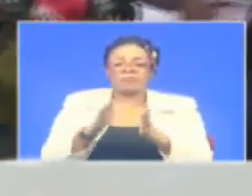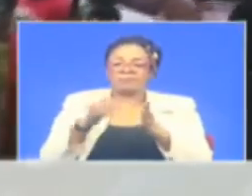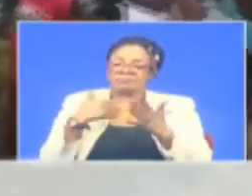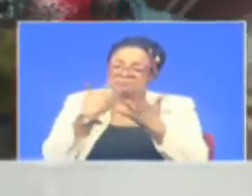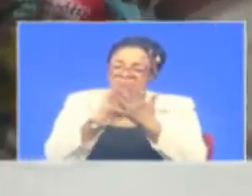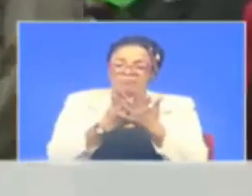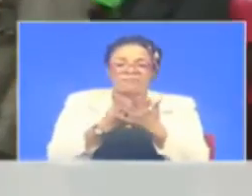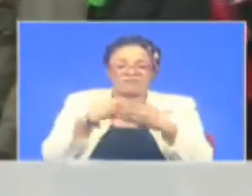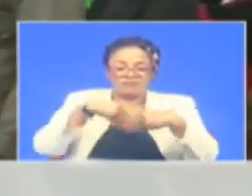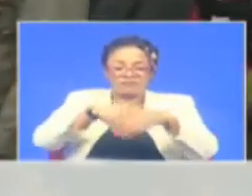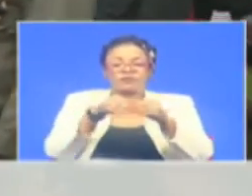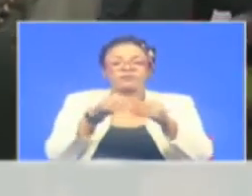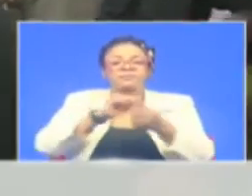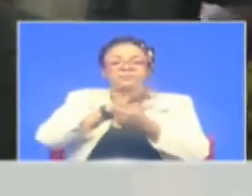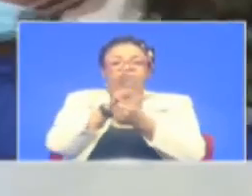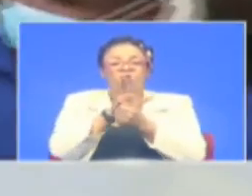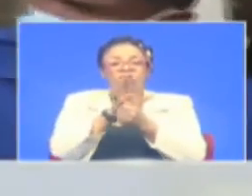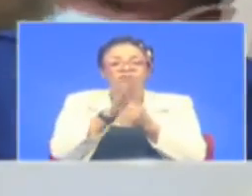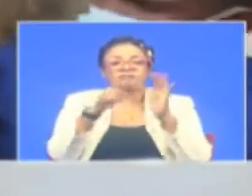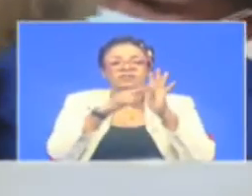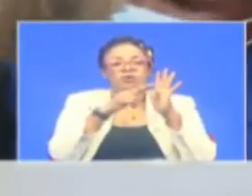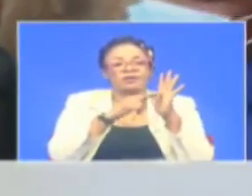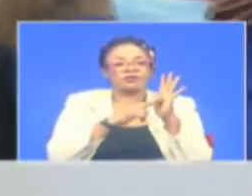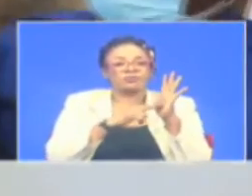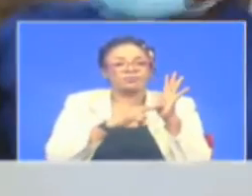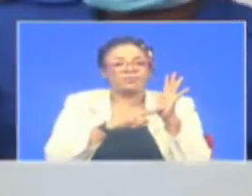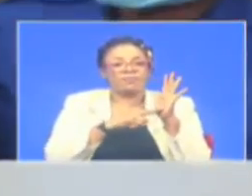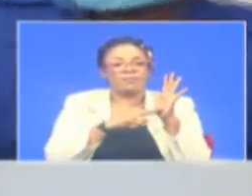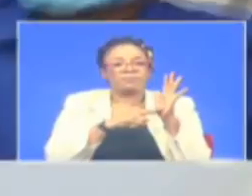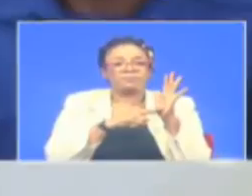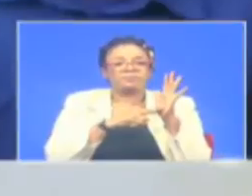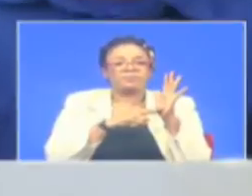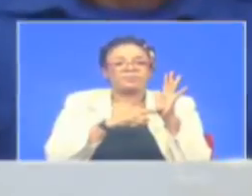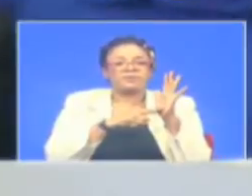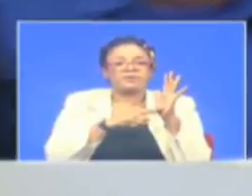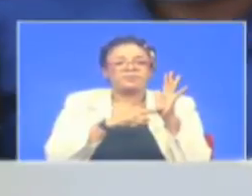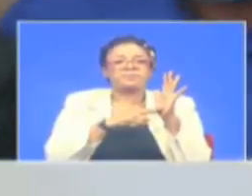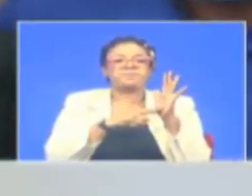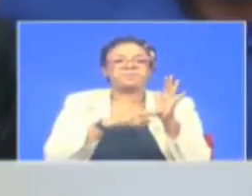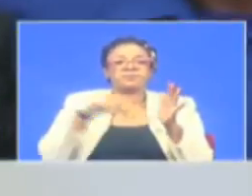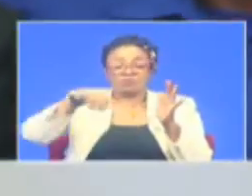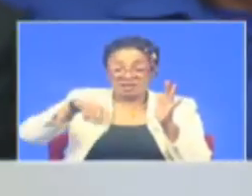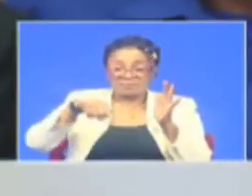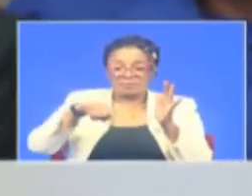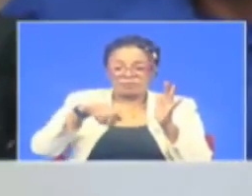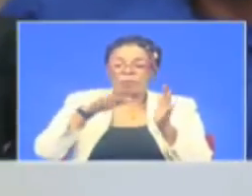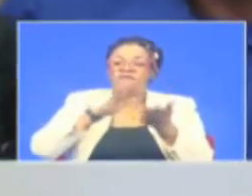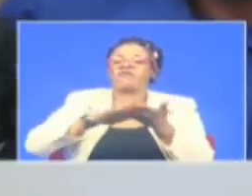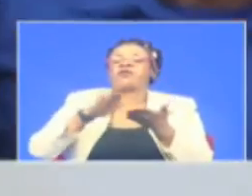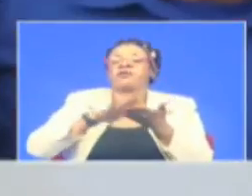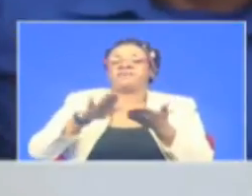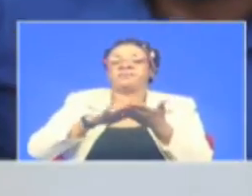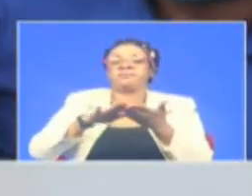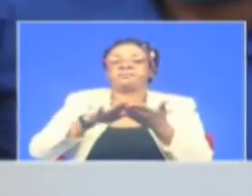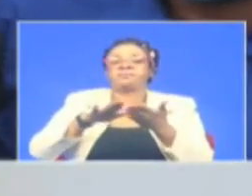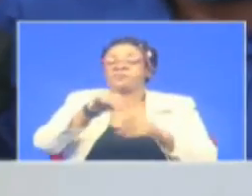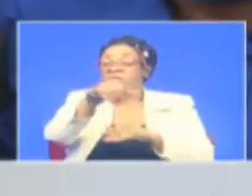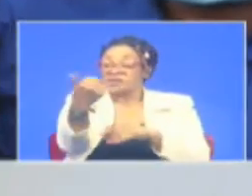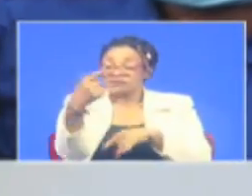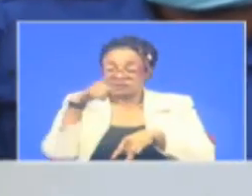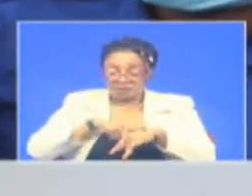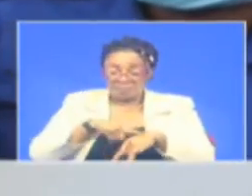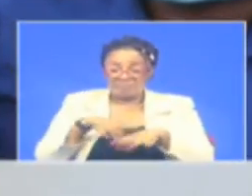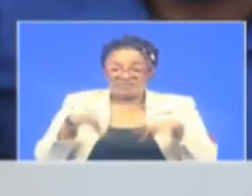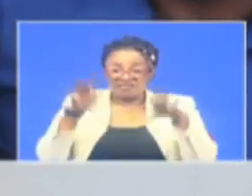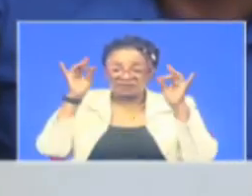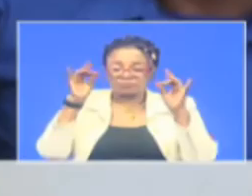COVID-19 regulations within the county. Leo tumewasamehe. Mara nyingine mkirudia bila kuvaa mask tutahakikisha tumewafikisha